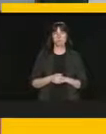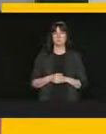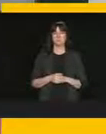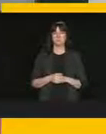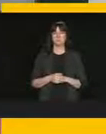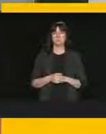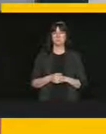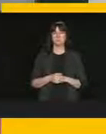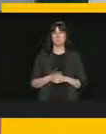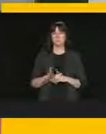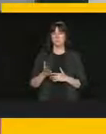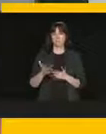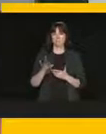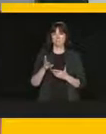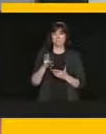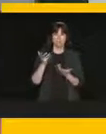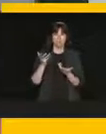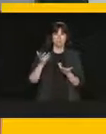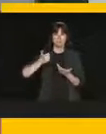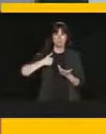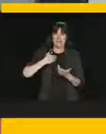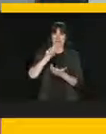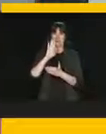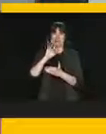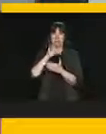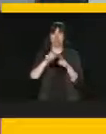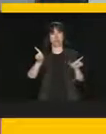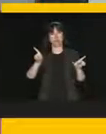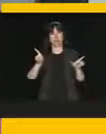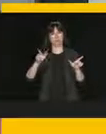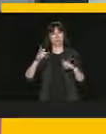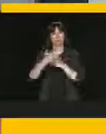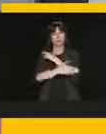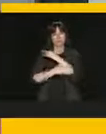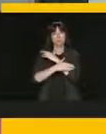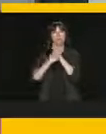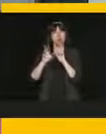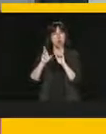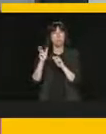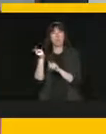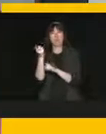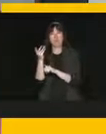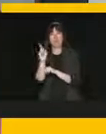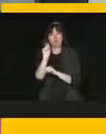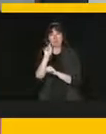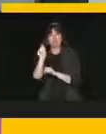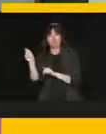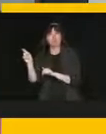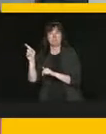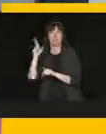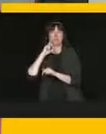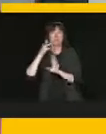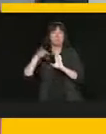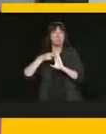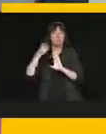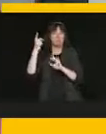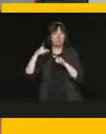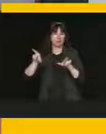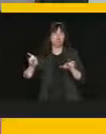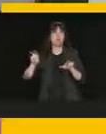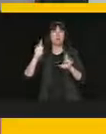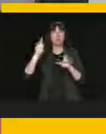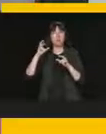for consumer safety. So we do hope that this will not become a regular occurrence and that people, we know that people